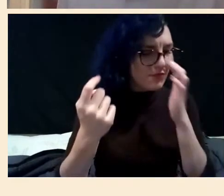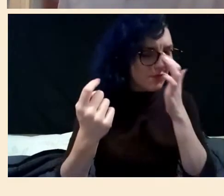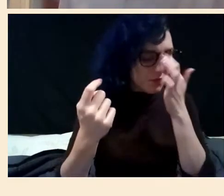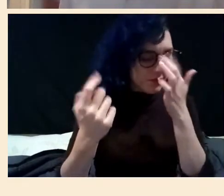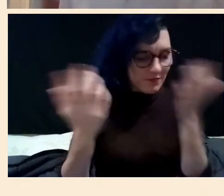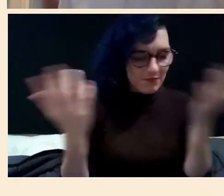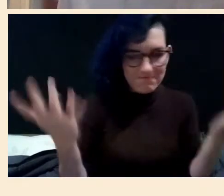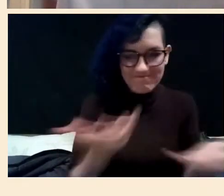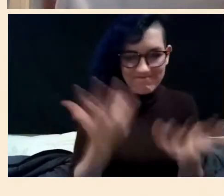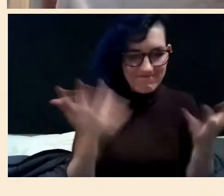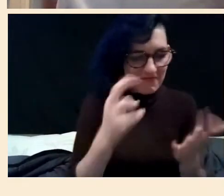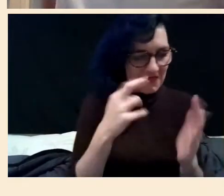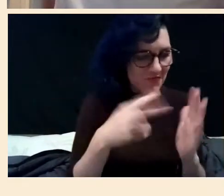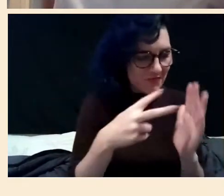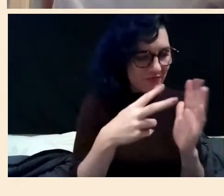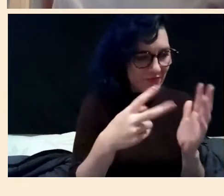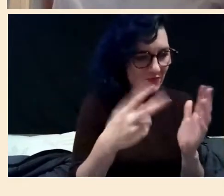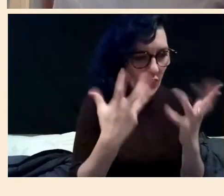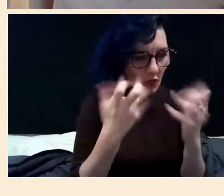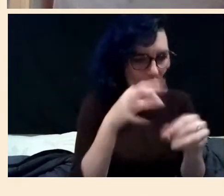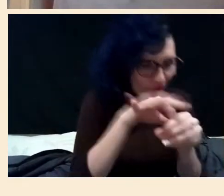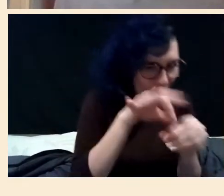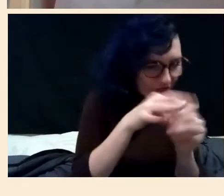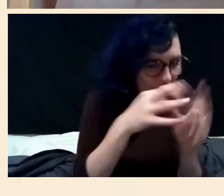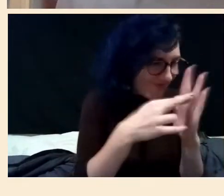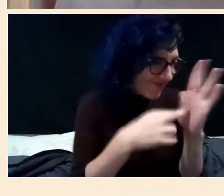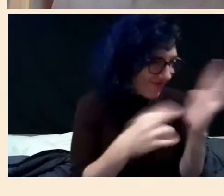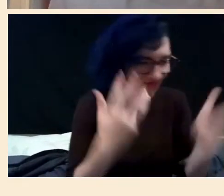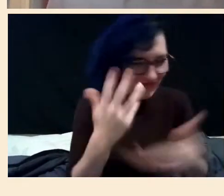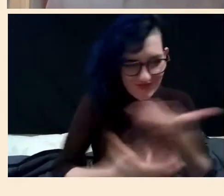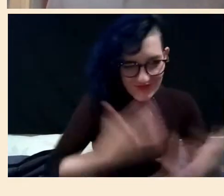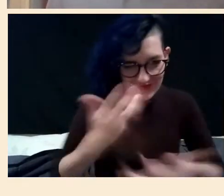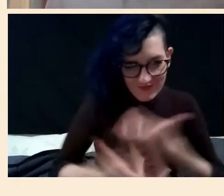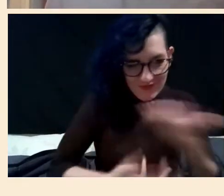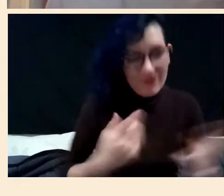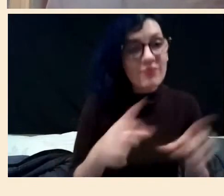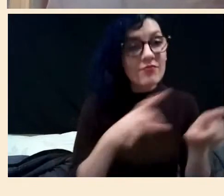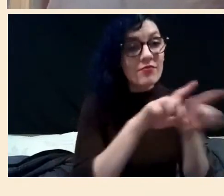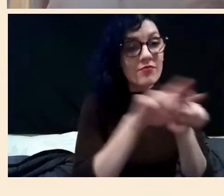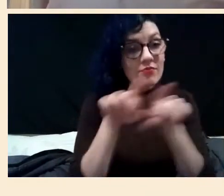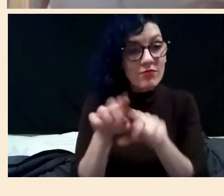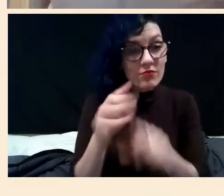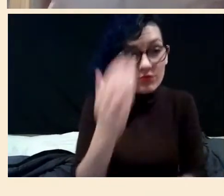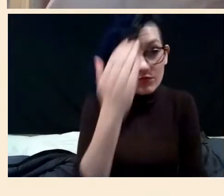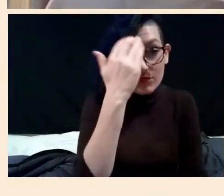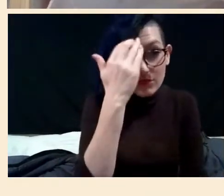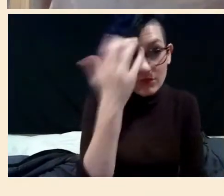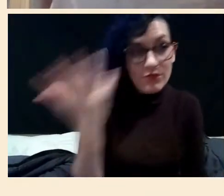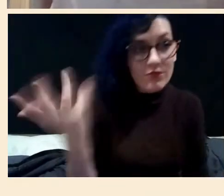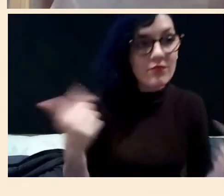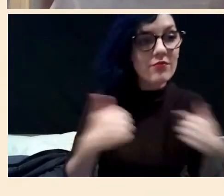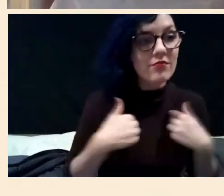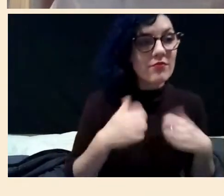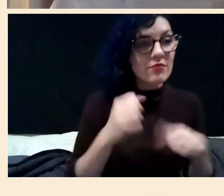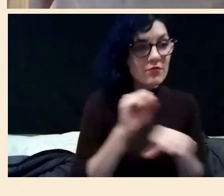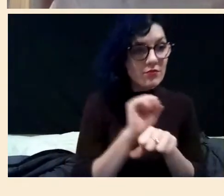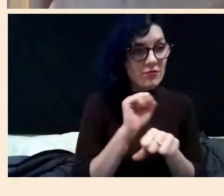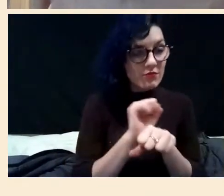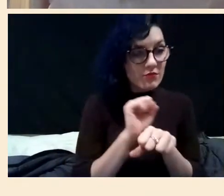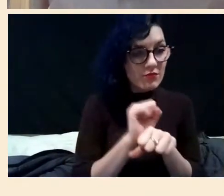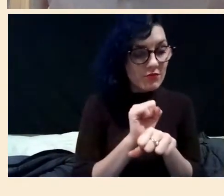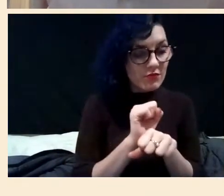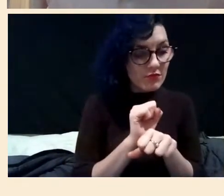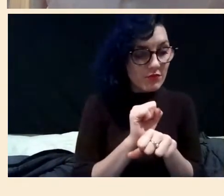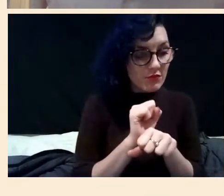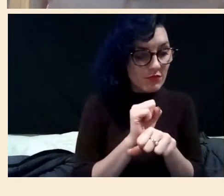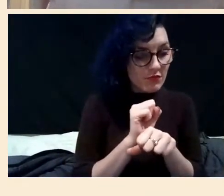Senate Democratic leadership to enter Oregon into the National Popular Vote Compact, and then most recently worked to add prepaid postage to our ballot.